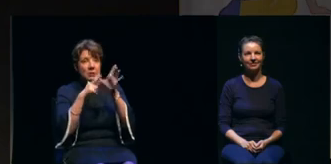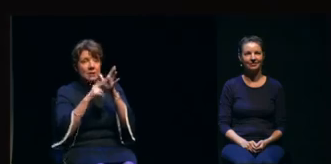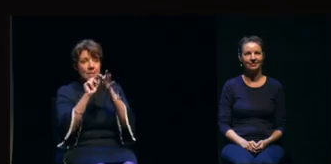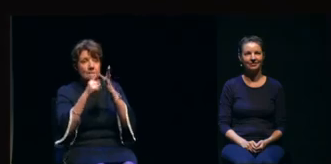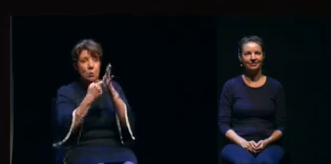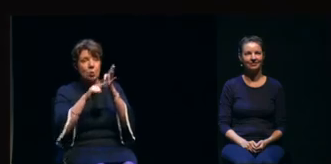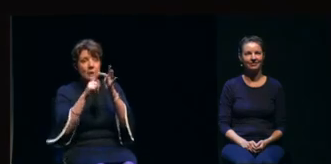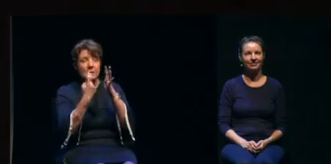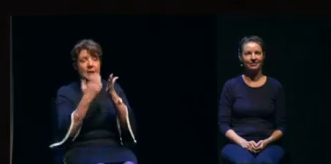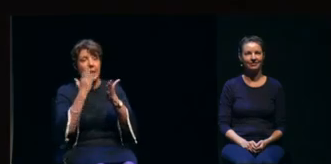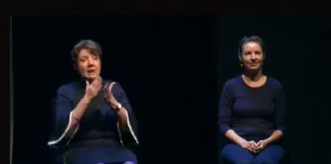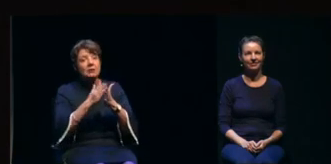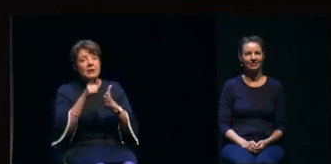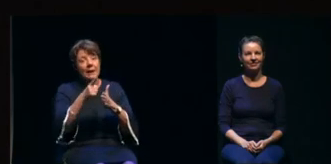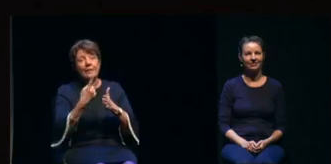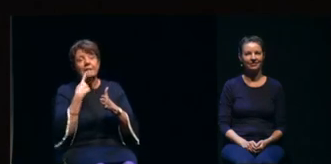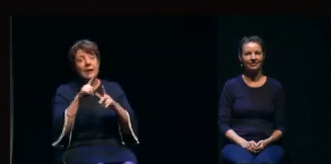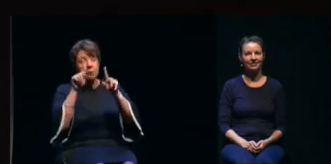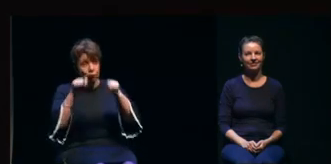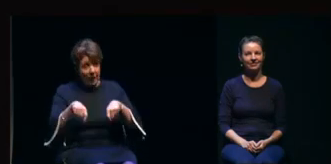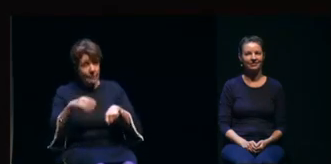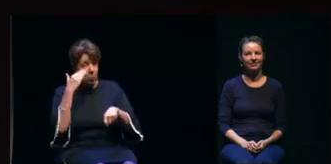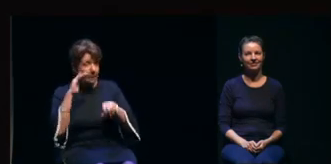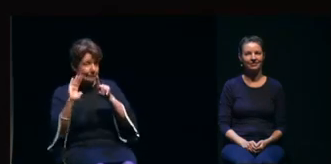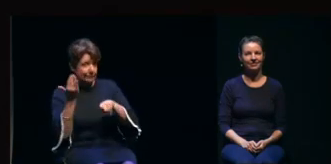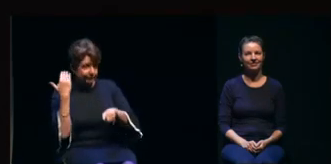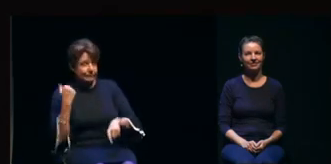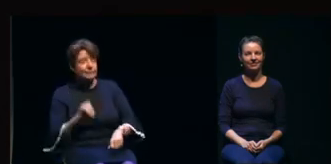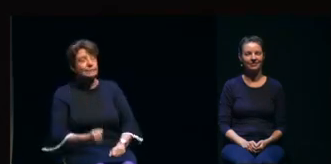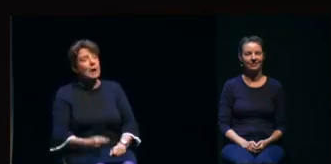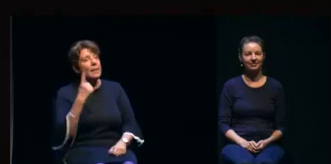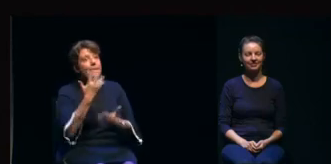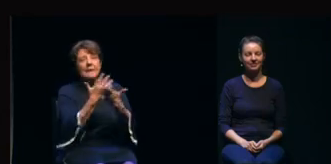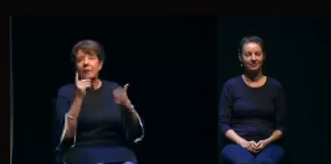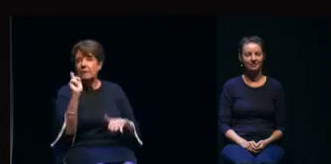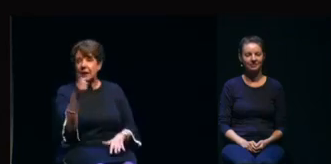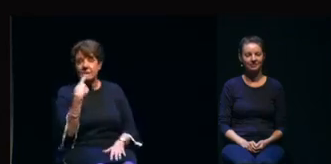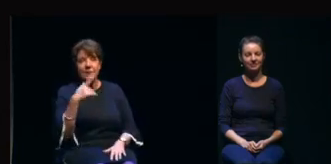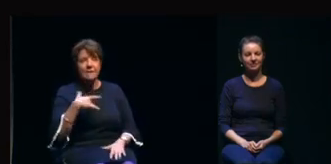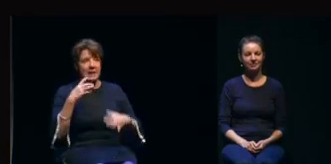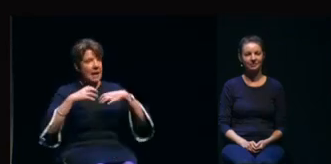accused of rape. And I think that a lot of us are feeling